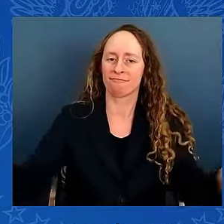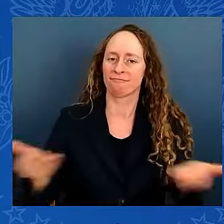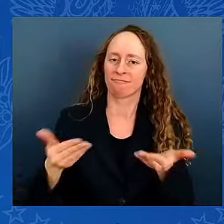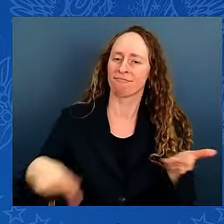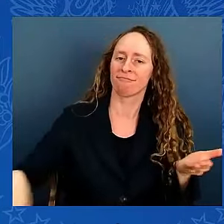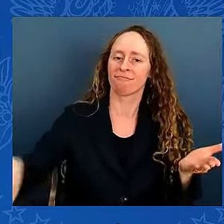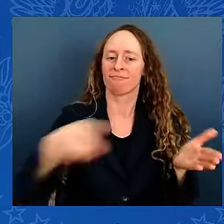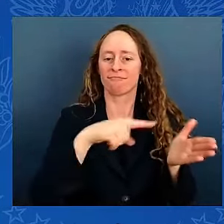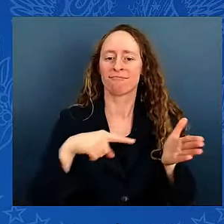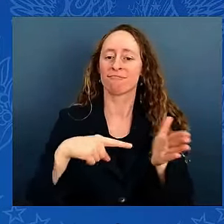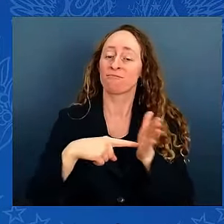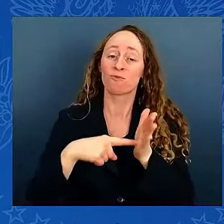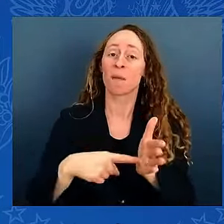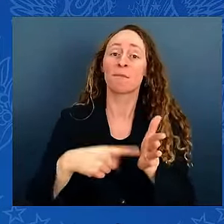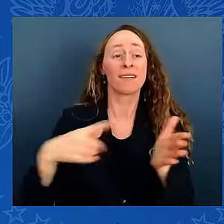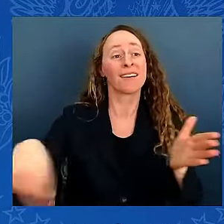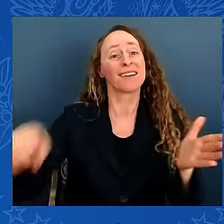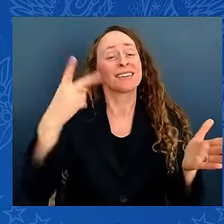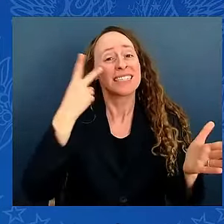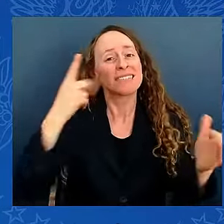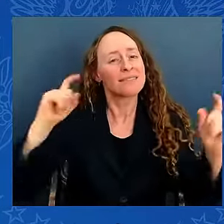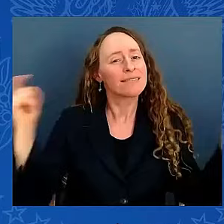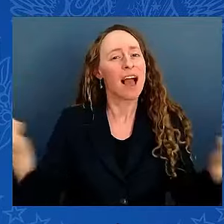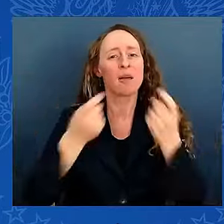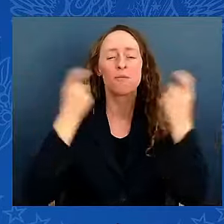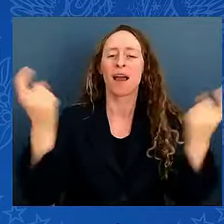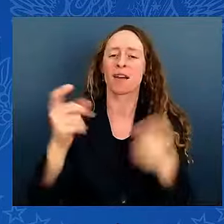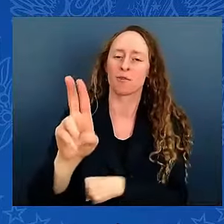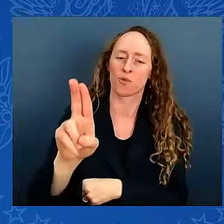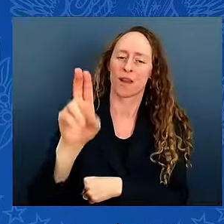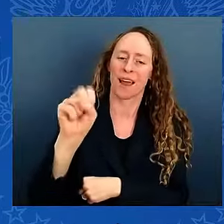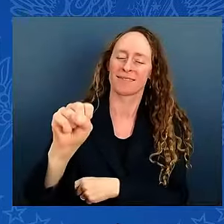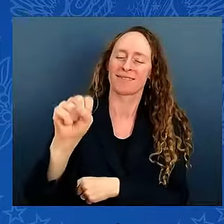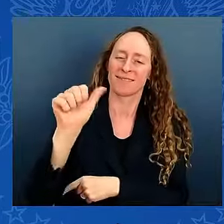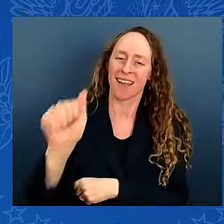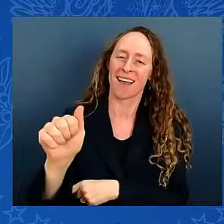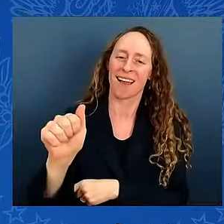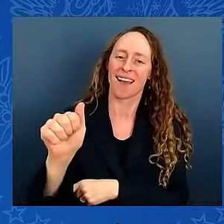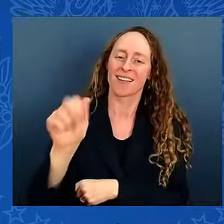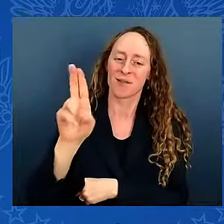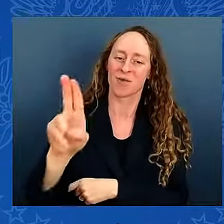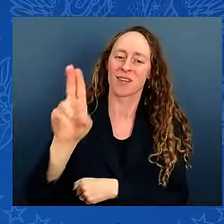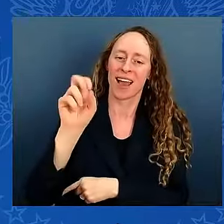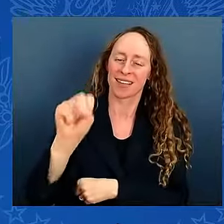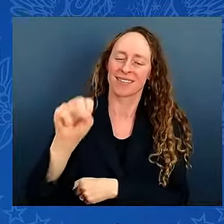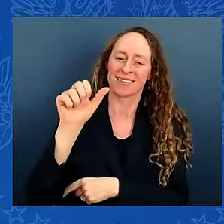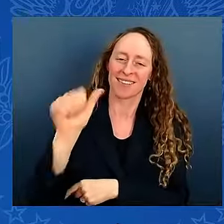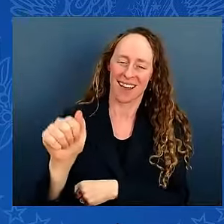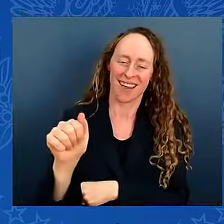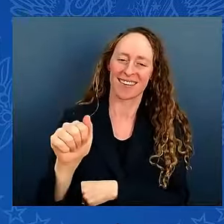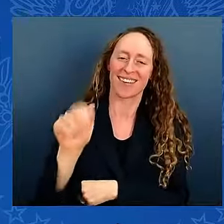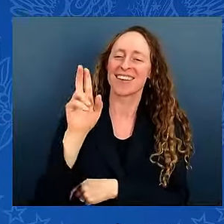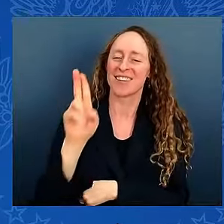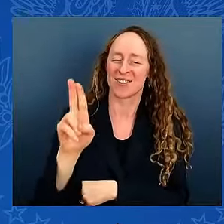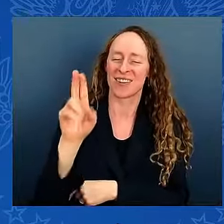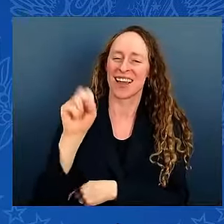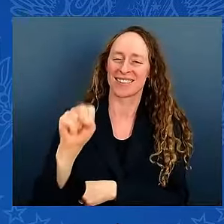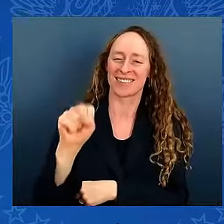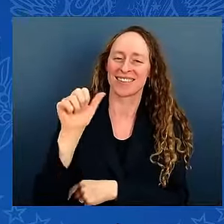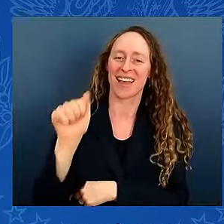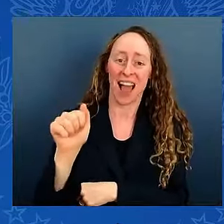USA, USA, USA, USA. I mean it.